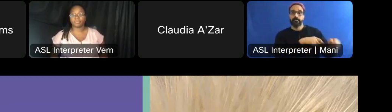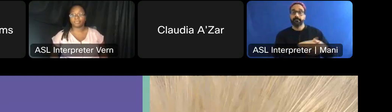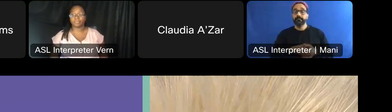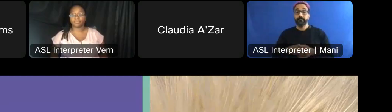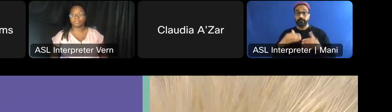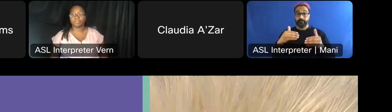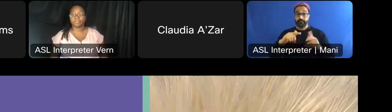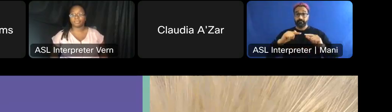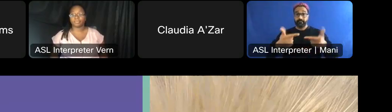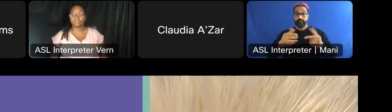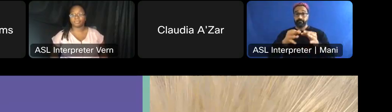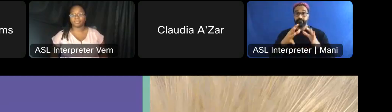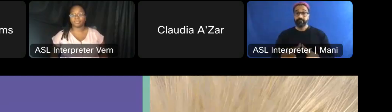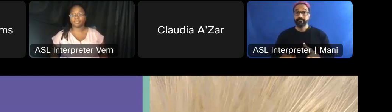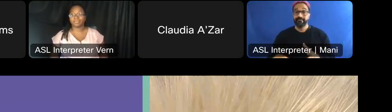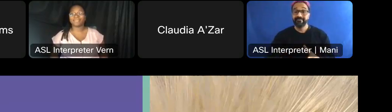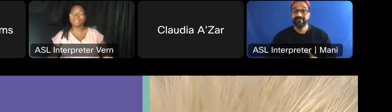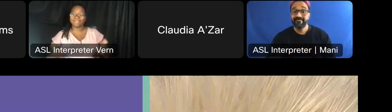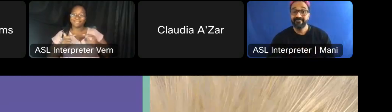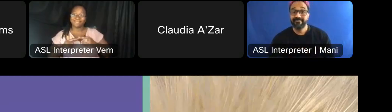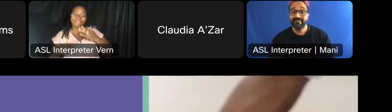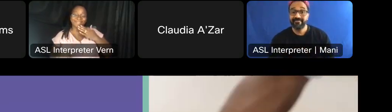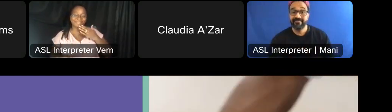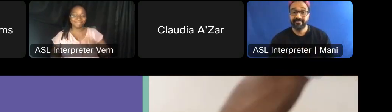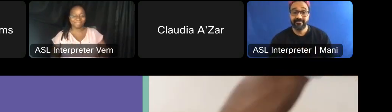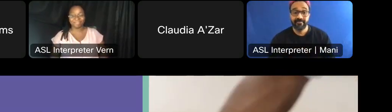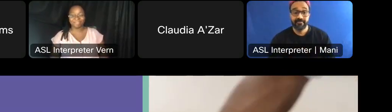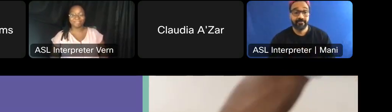can support is through the development of community partnerships.